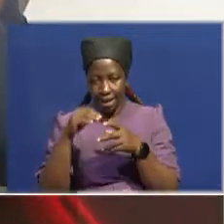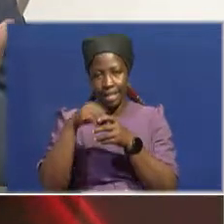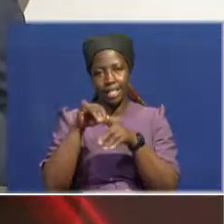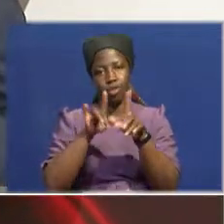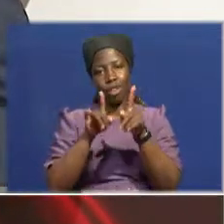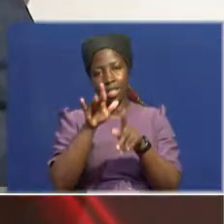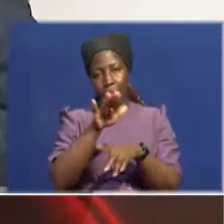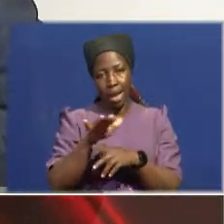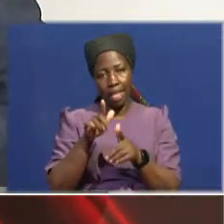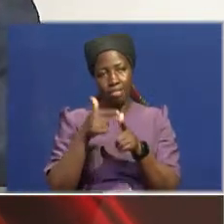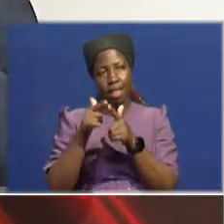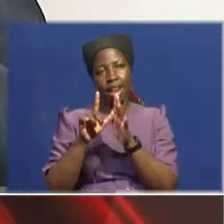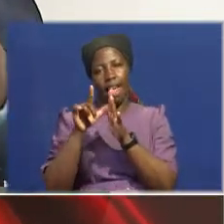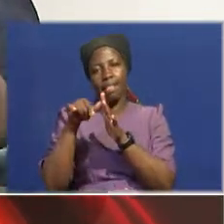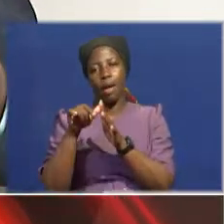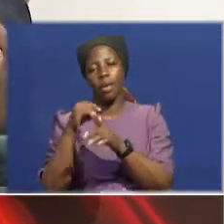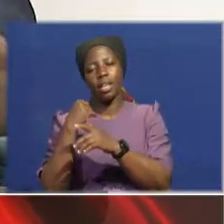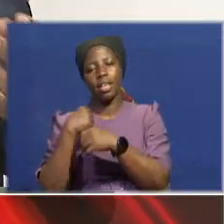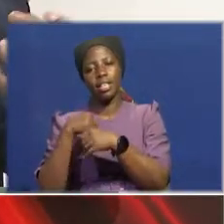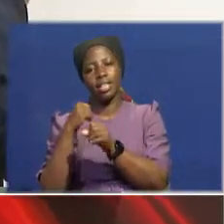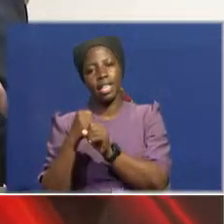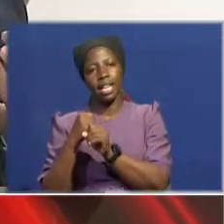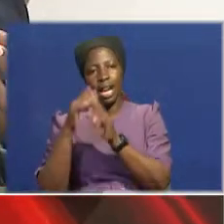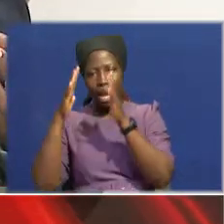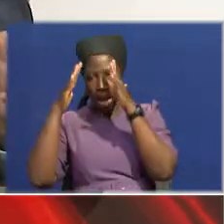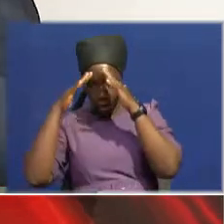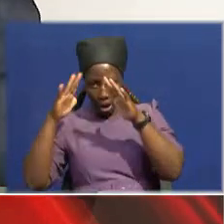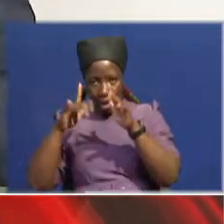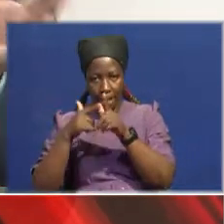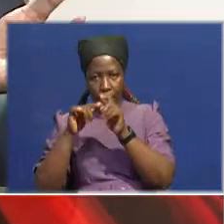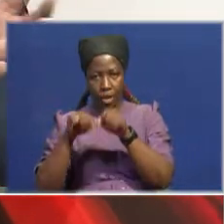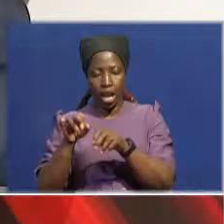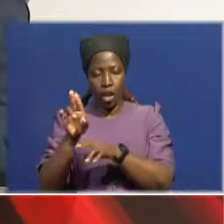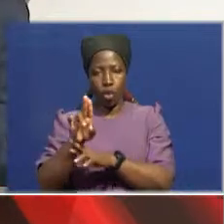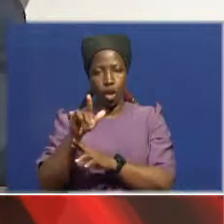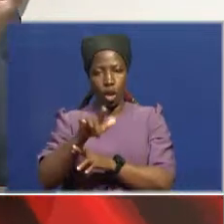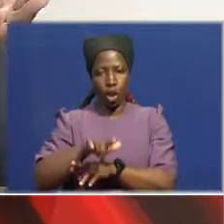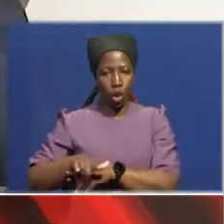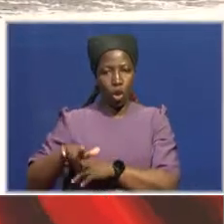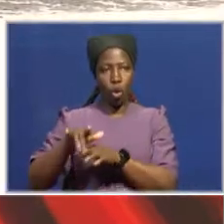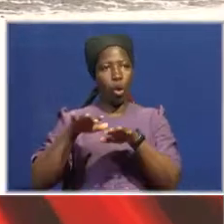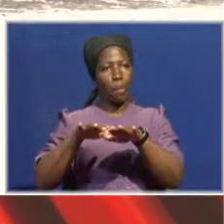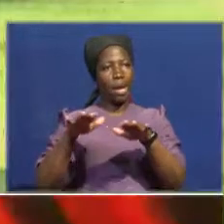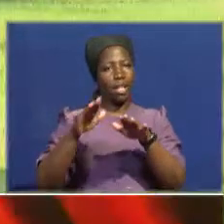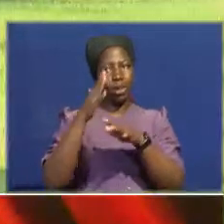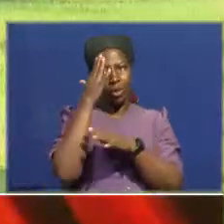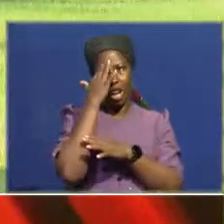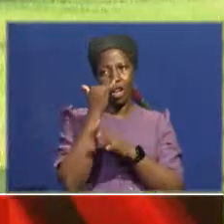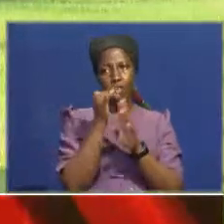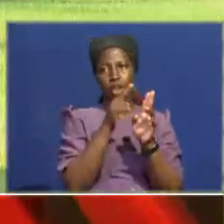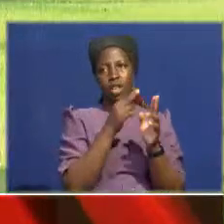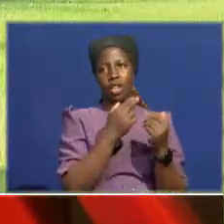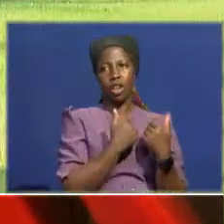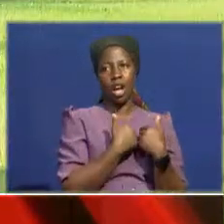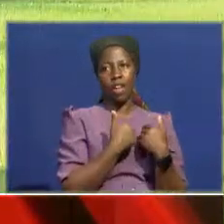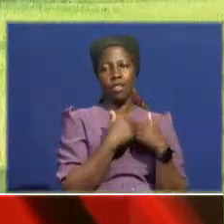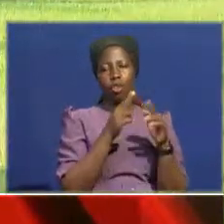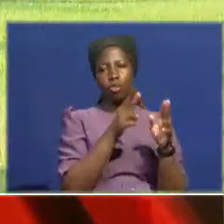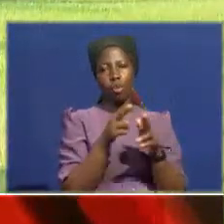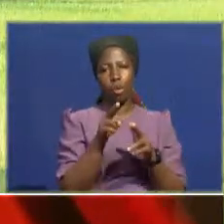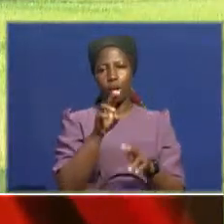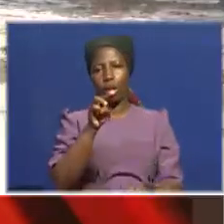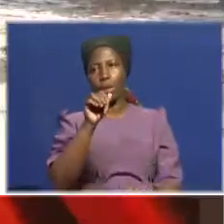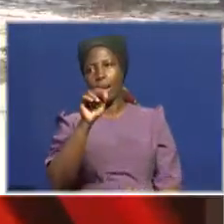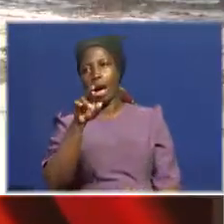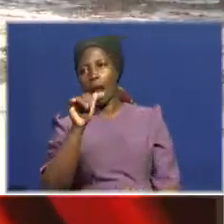now we create awareness. That way we'll tap into the local market. Because we only have the normal Mara, you know, the coast region.